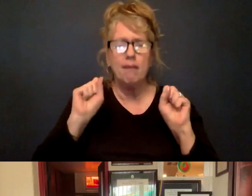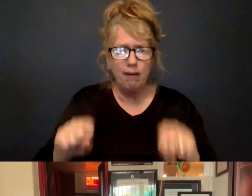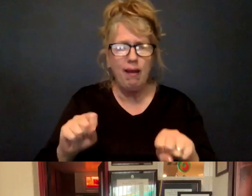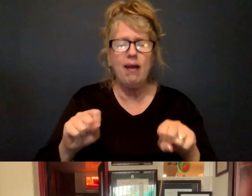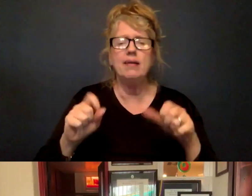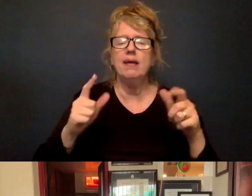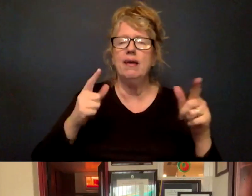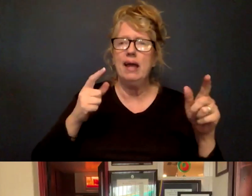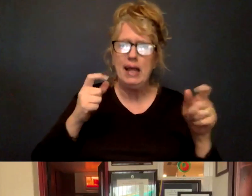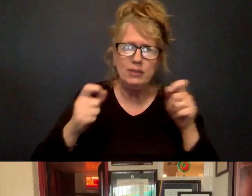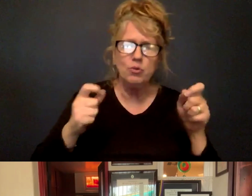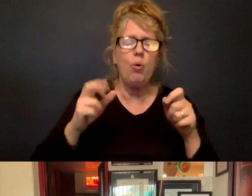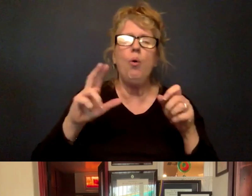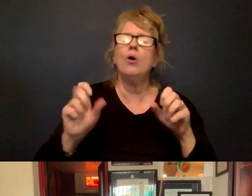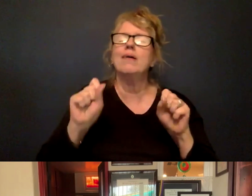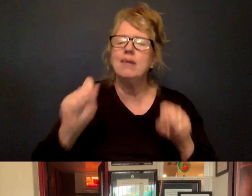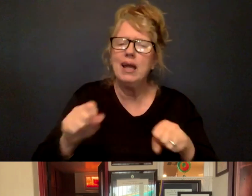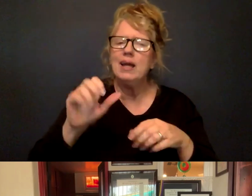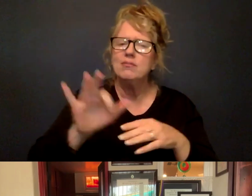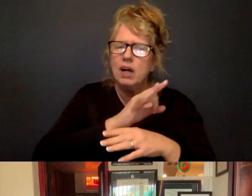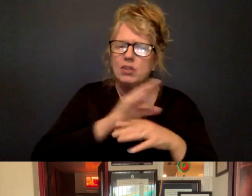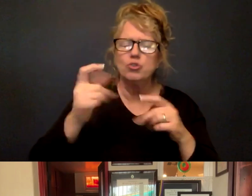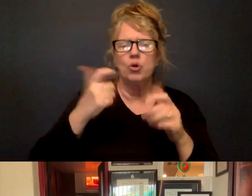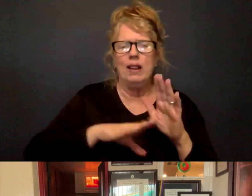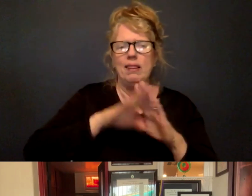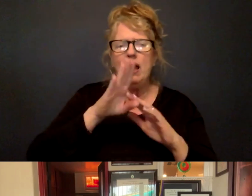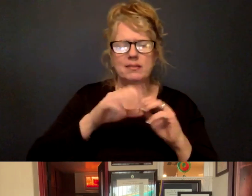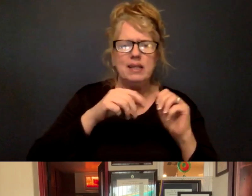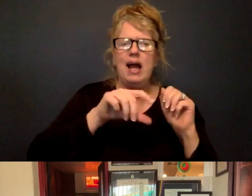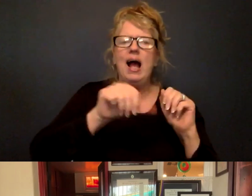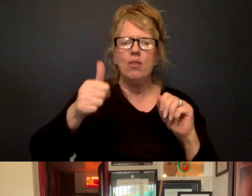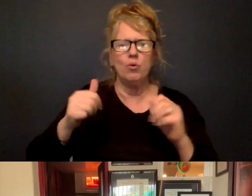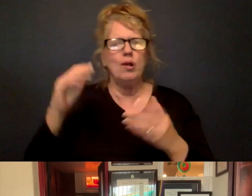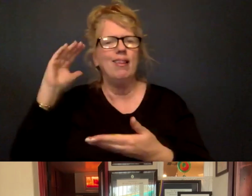handle or function, thrive in a less restrictive environment.